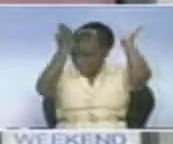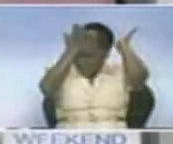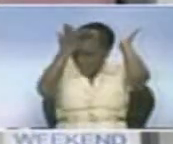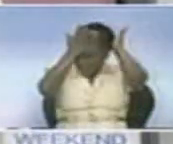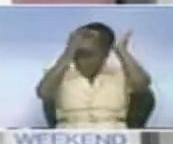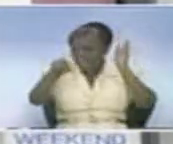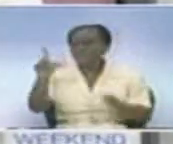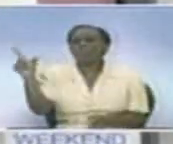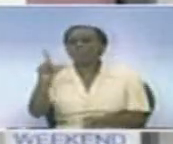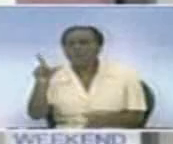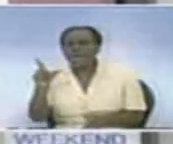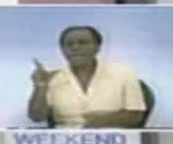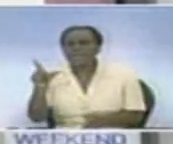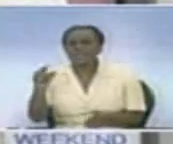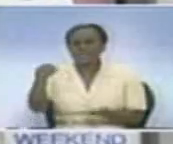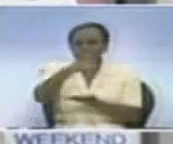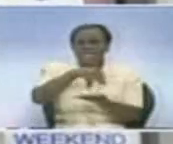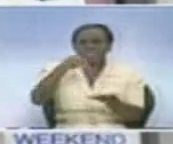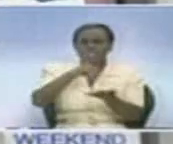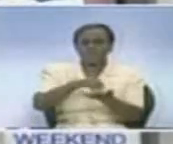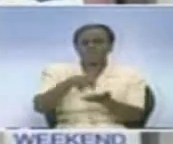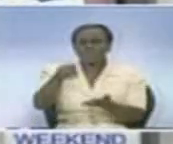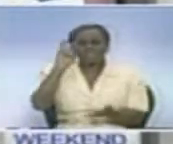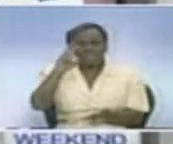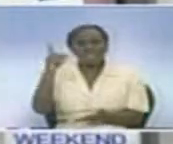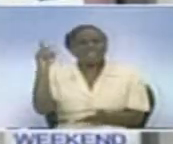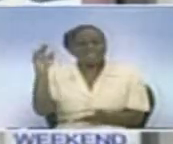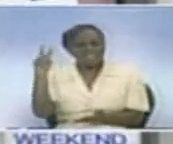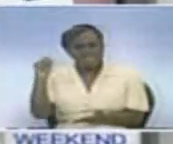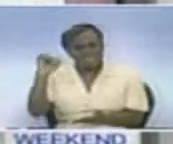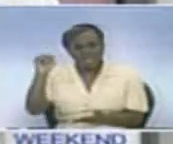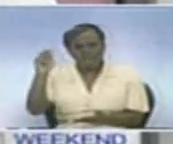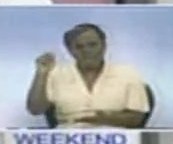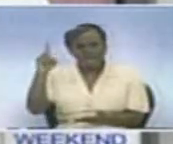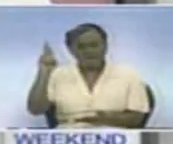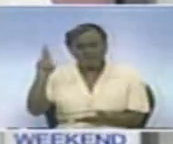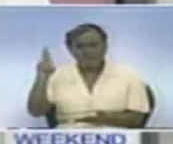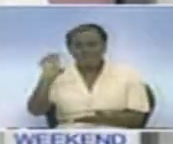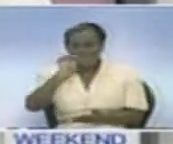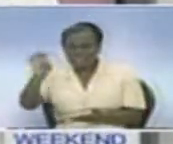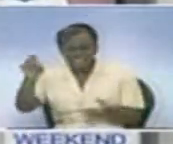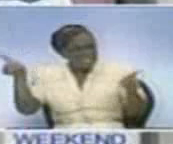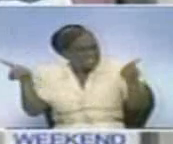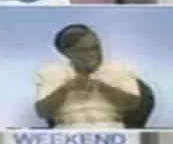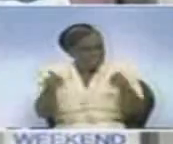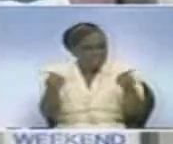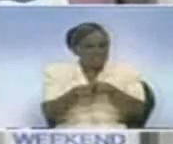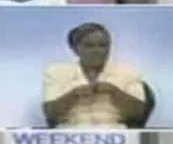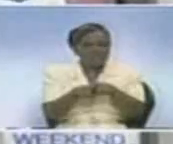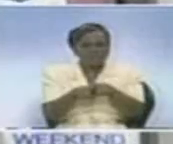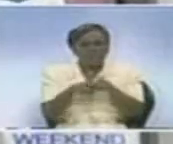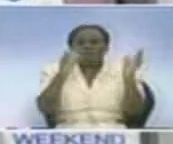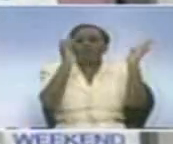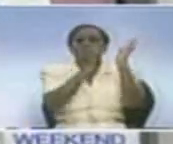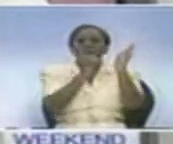Rugali. You go to Central, you see Nyandarua. You go to Eastern, you see the same. This